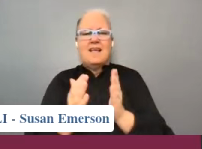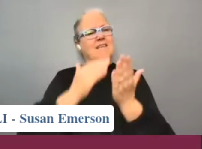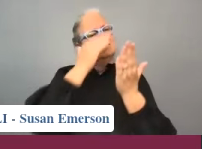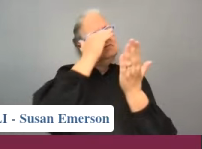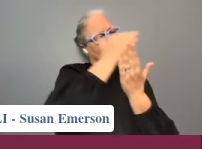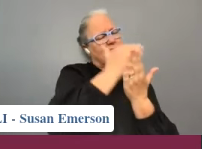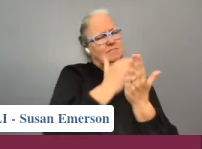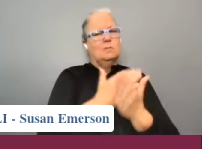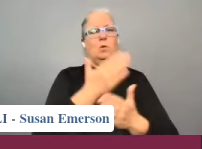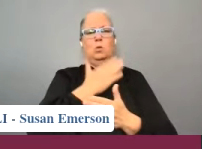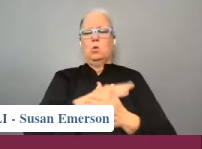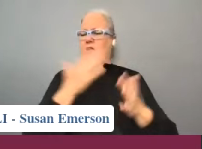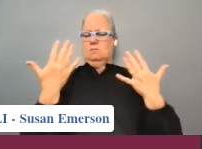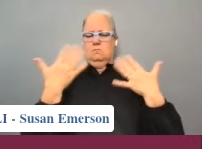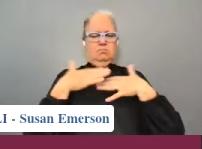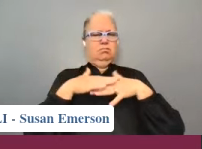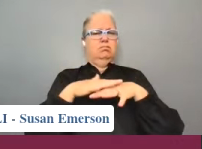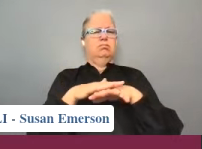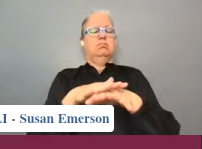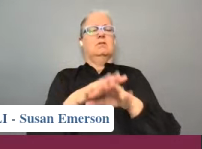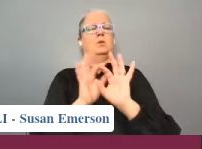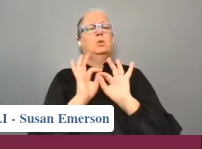synergies that creates at a high level